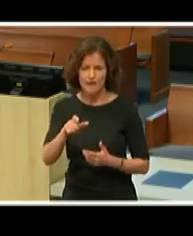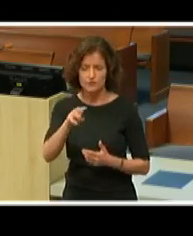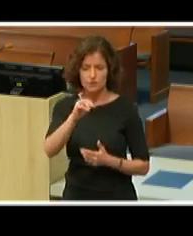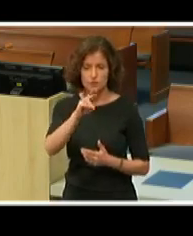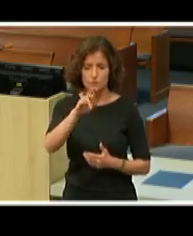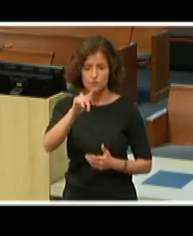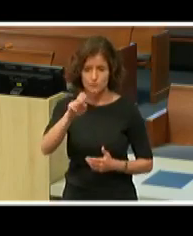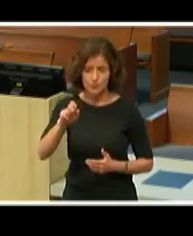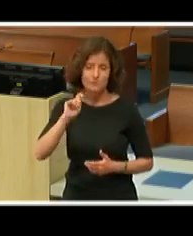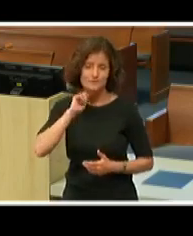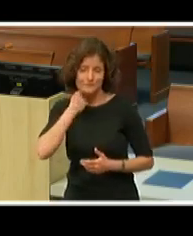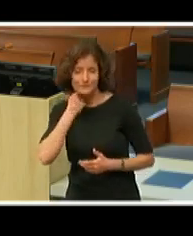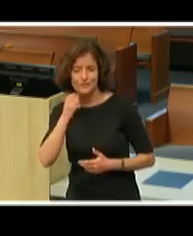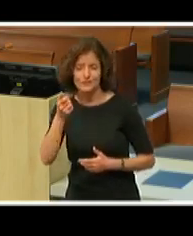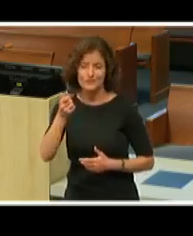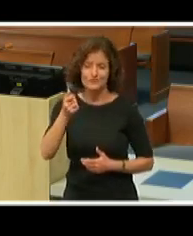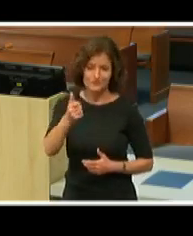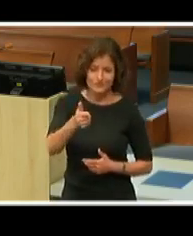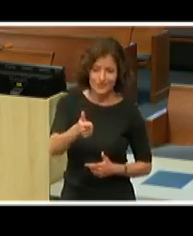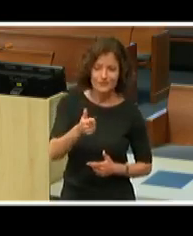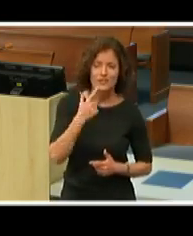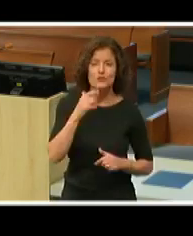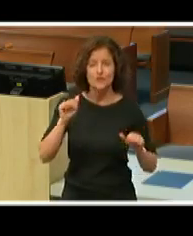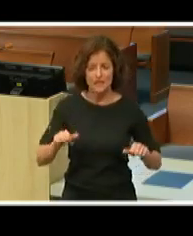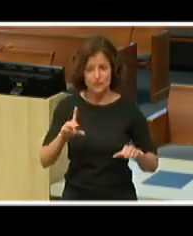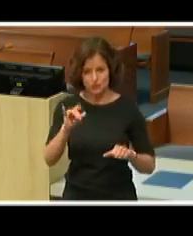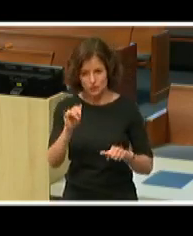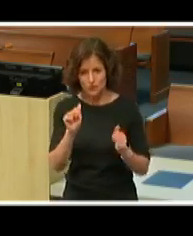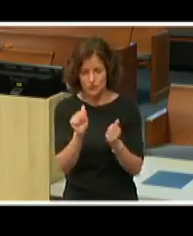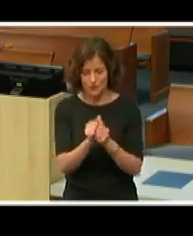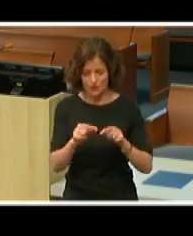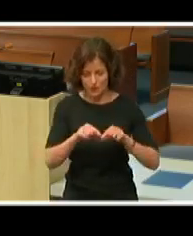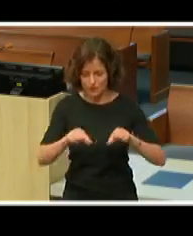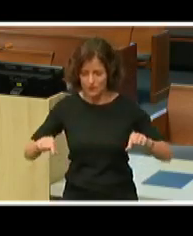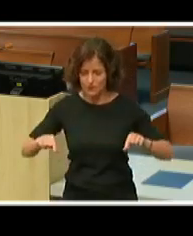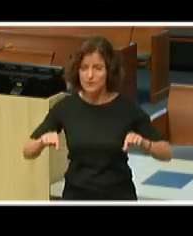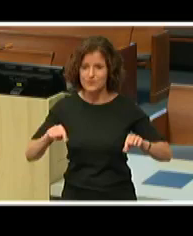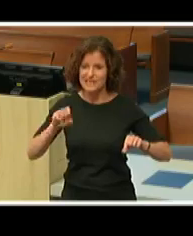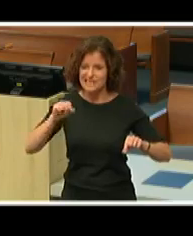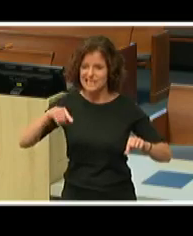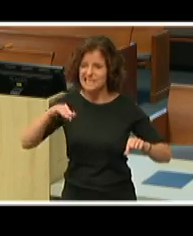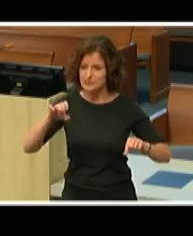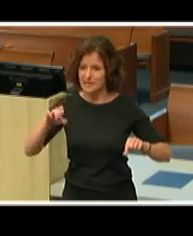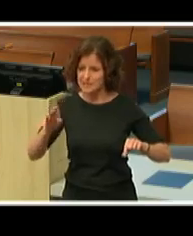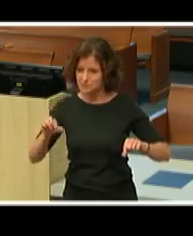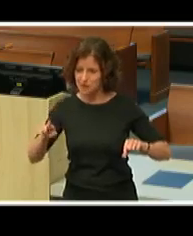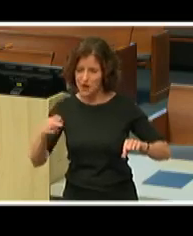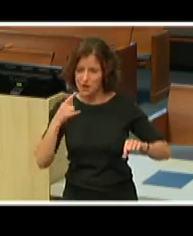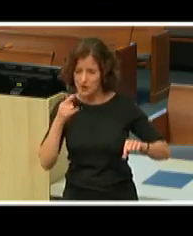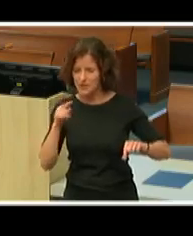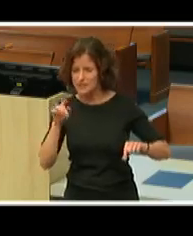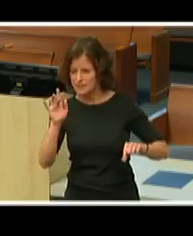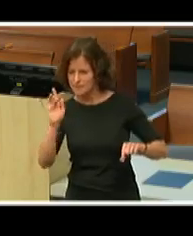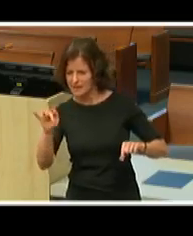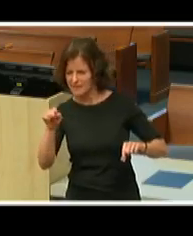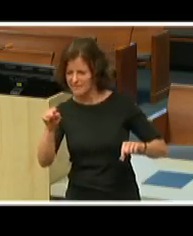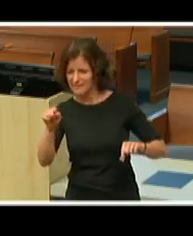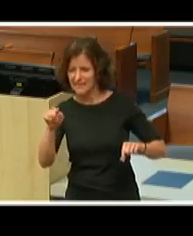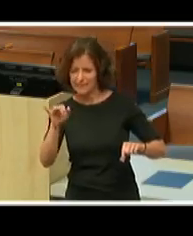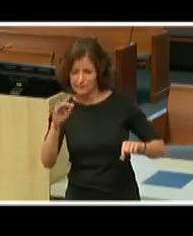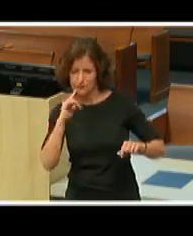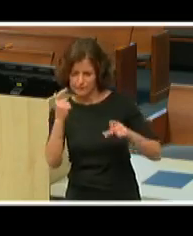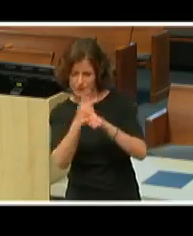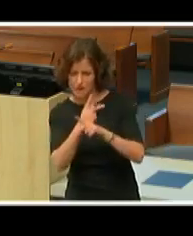unmute yourself, and you can do that with your space bar on your keyboard, or else there's a button on the screen if you can figure out how to work that.